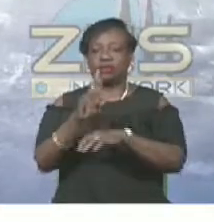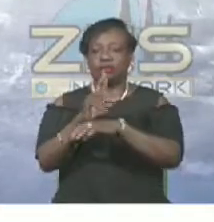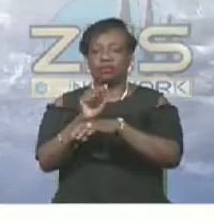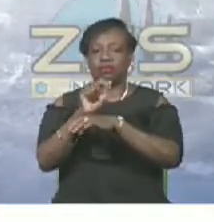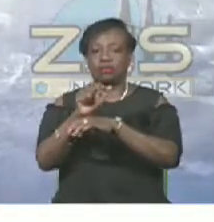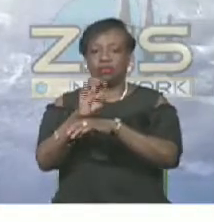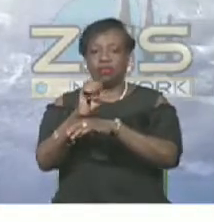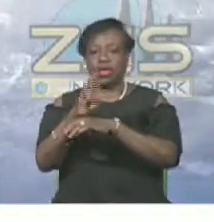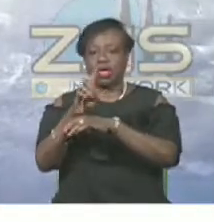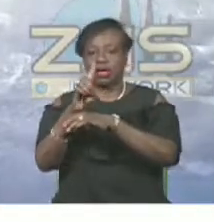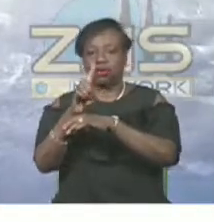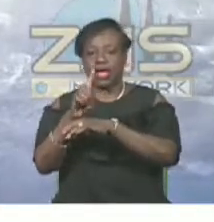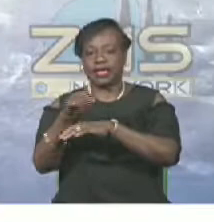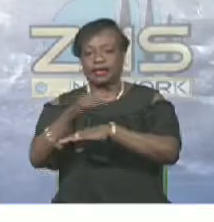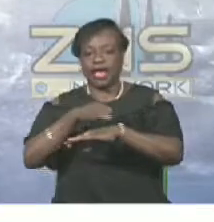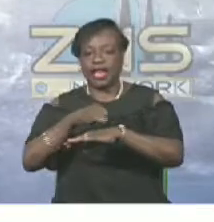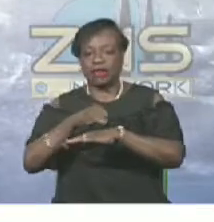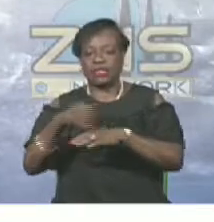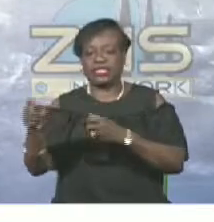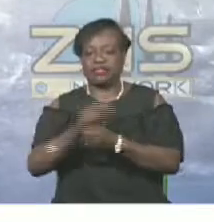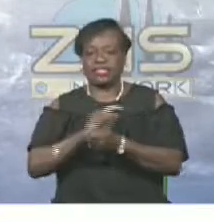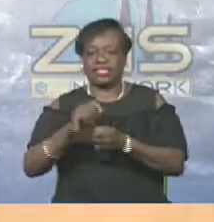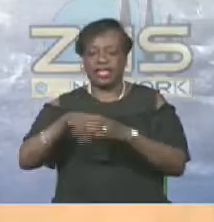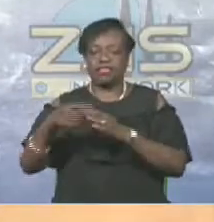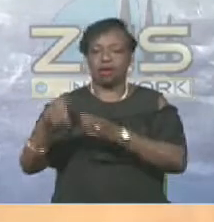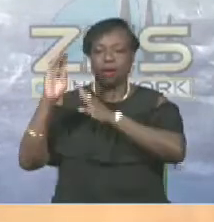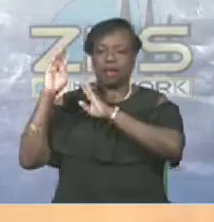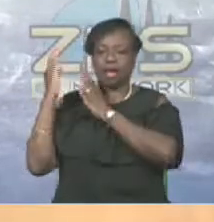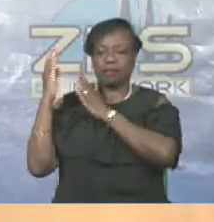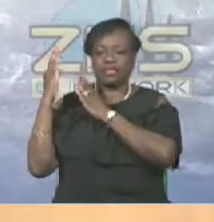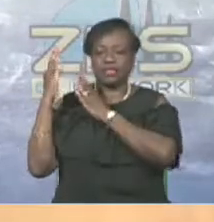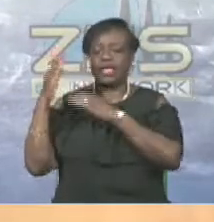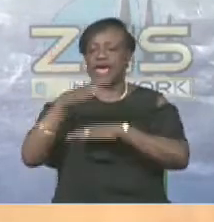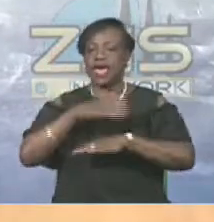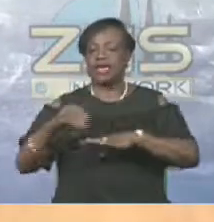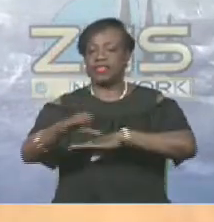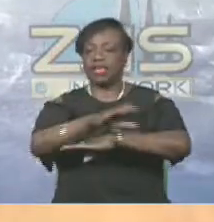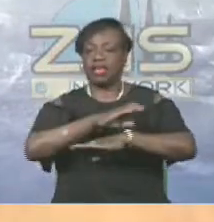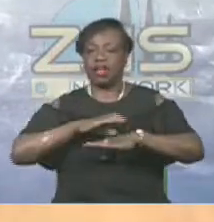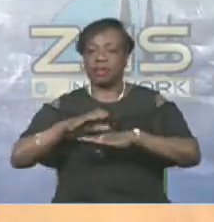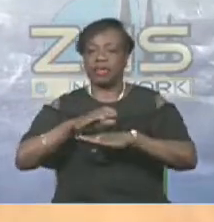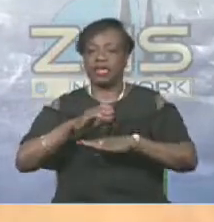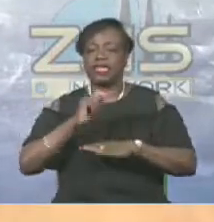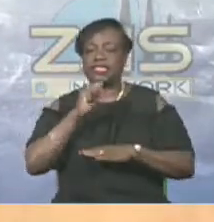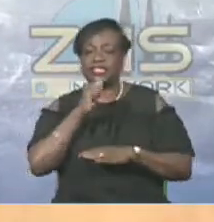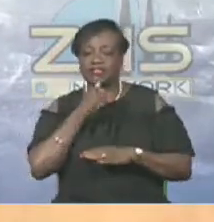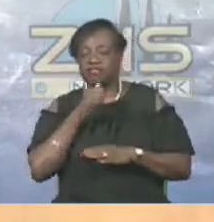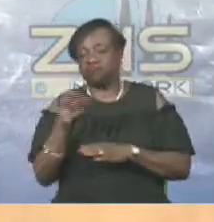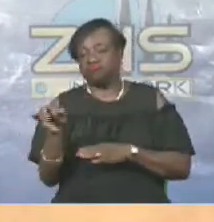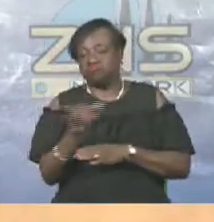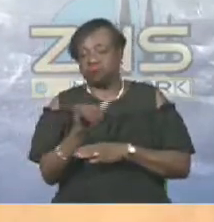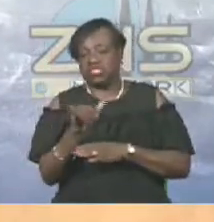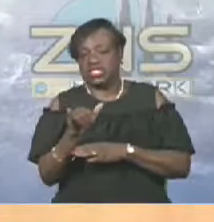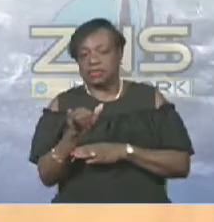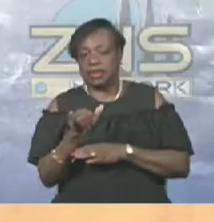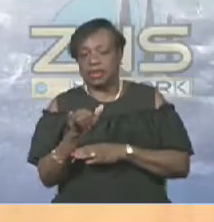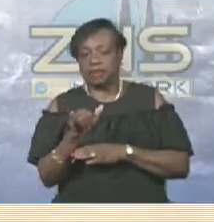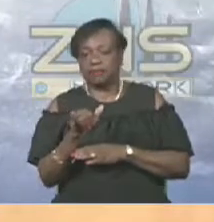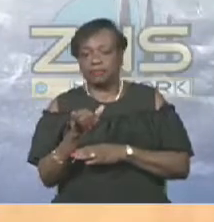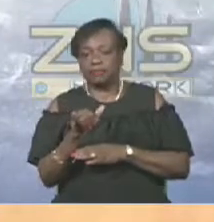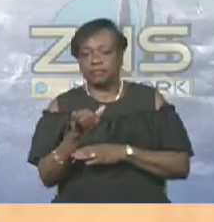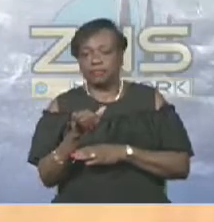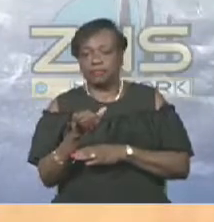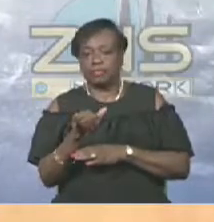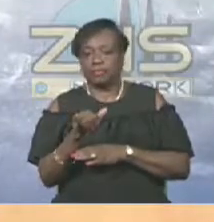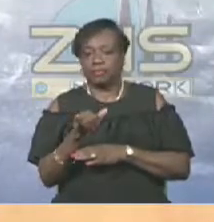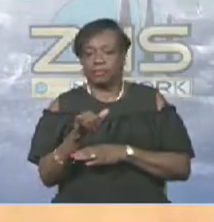that was devastated here in the Bahamas. And of course, Caribbean suffered similar type devastation. And they are